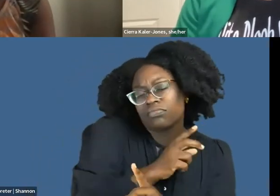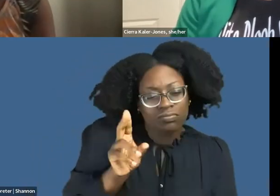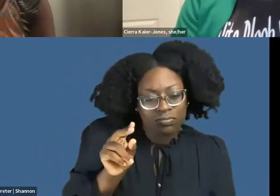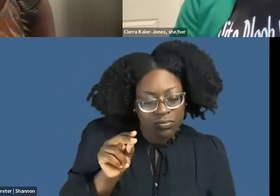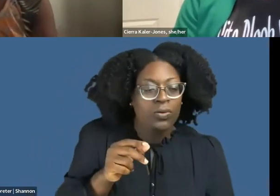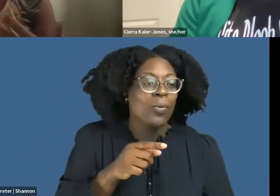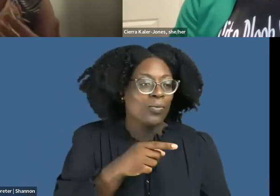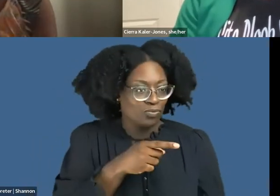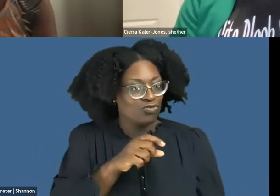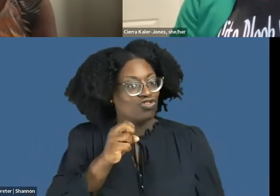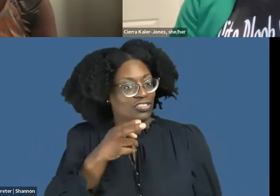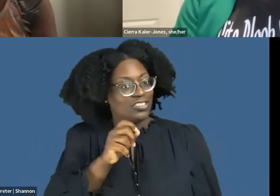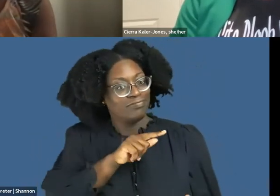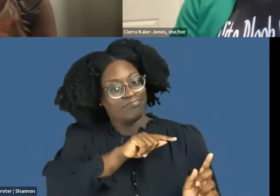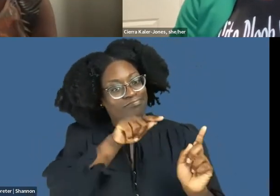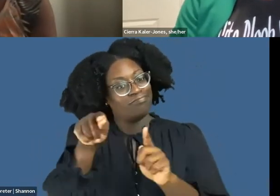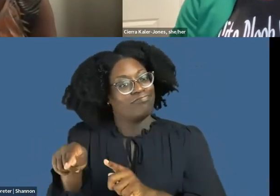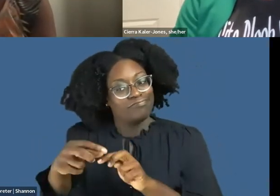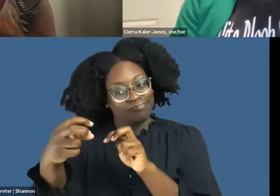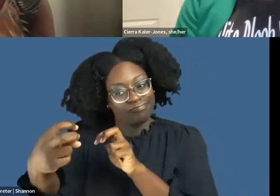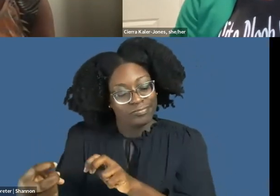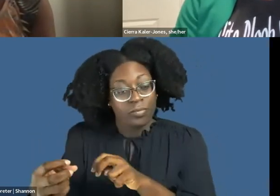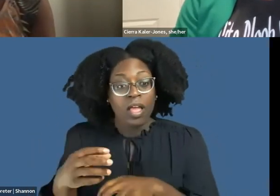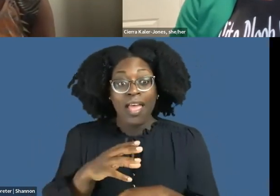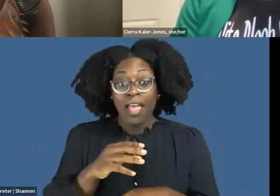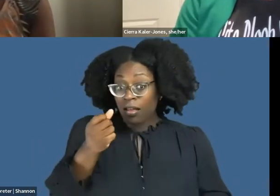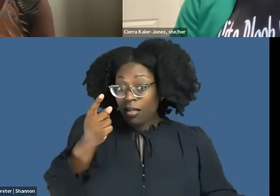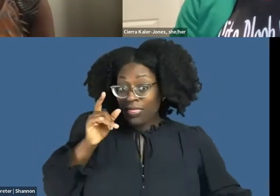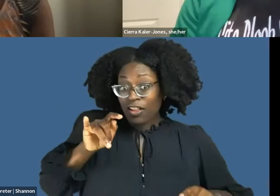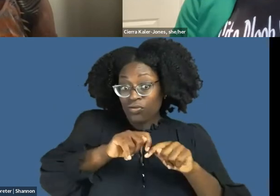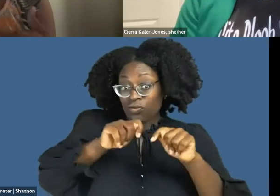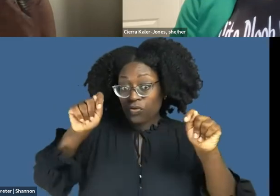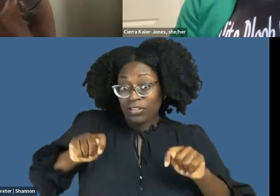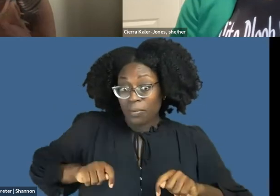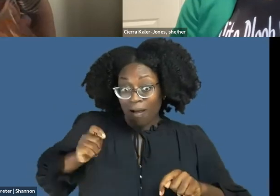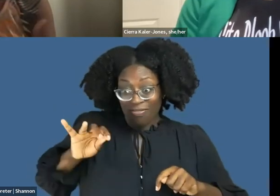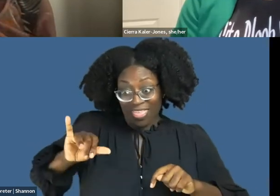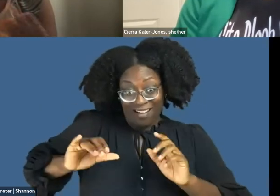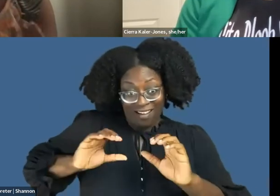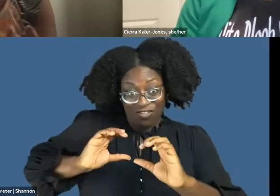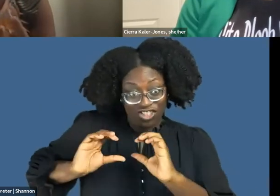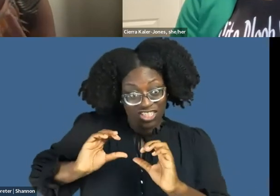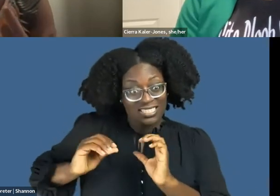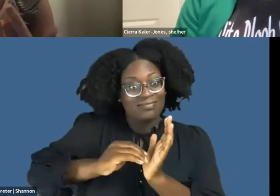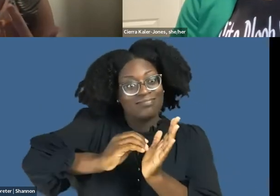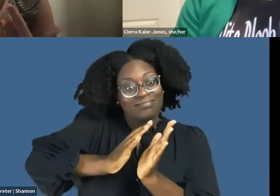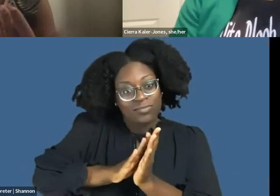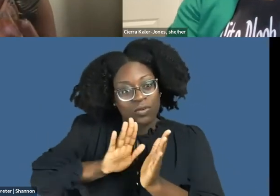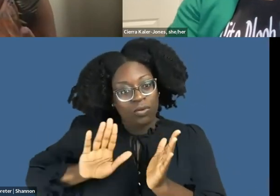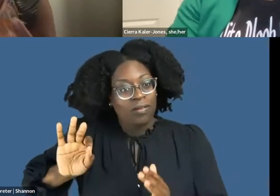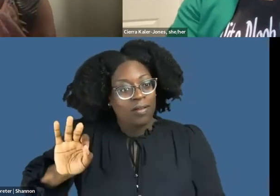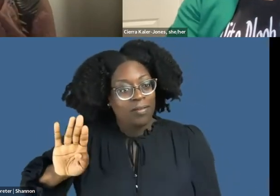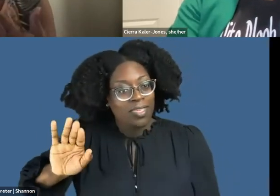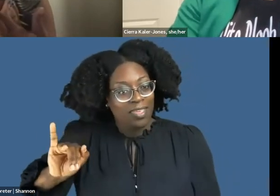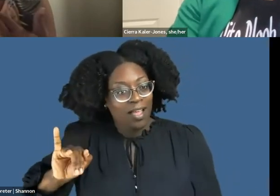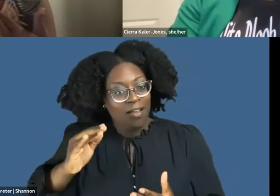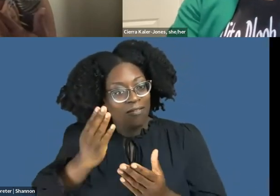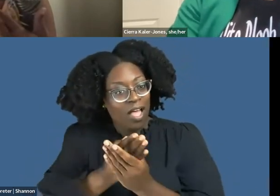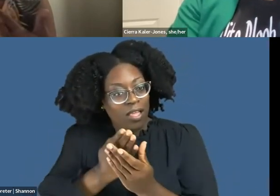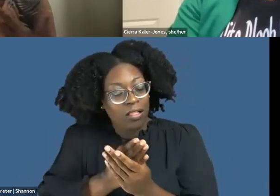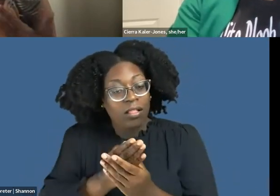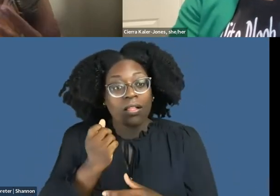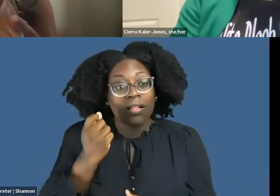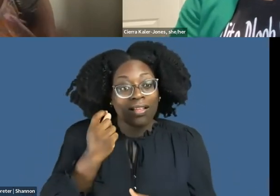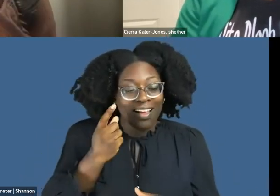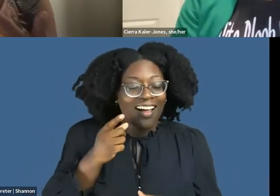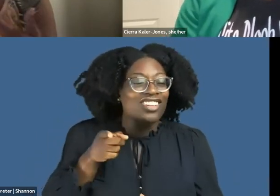the transcript of her conversation in the FBI file. And she's in there, she's causing a ruckus. She's asking them why they don't have any